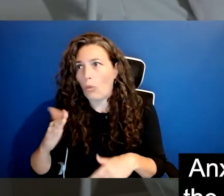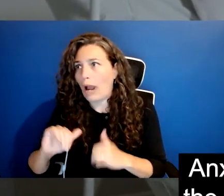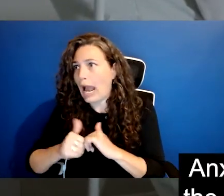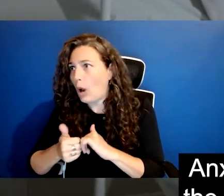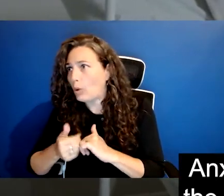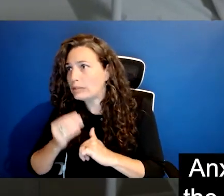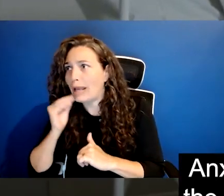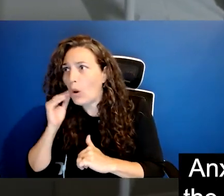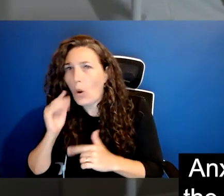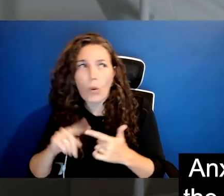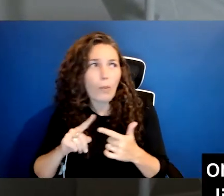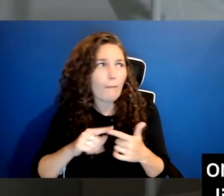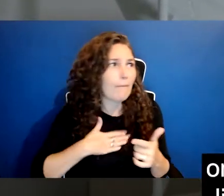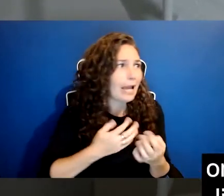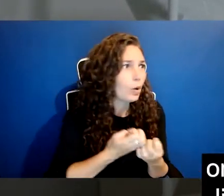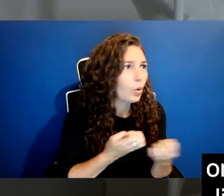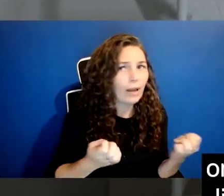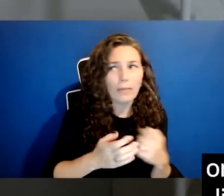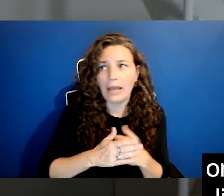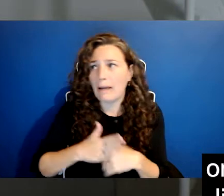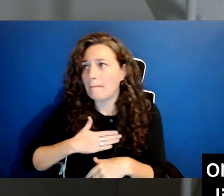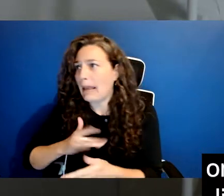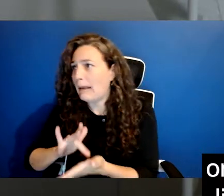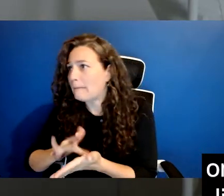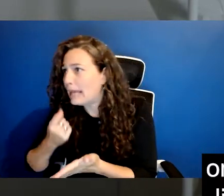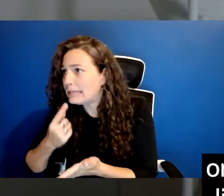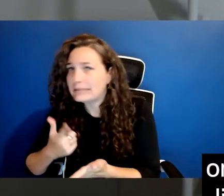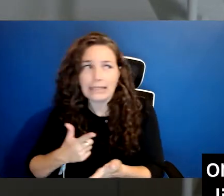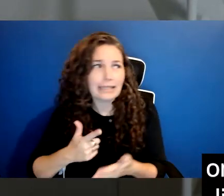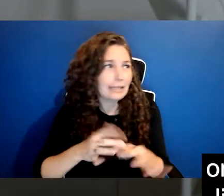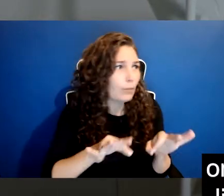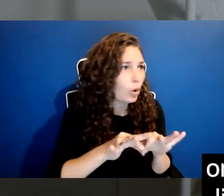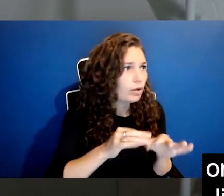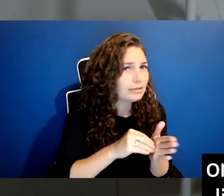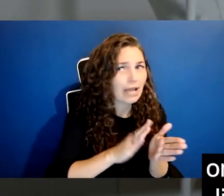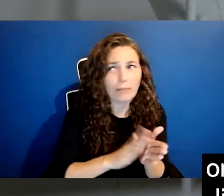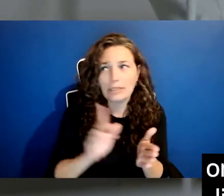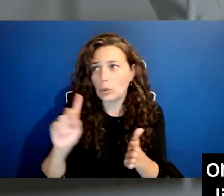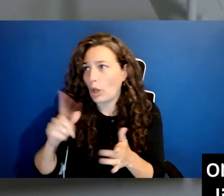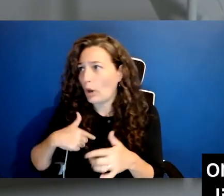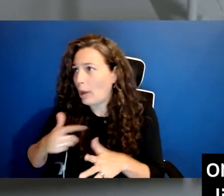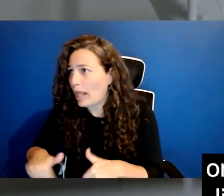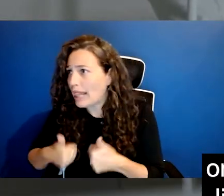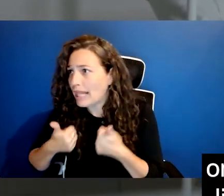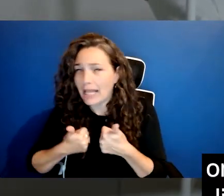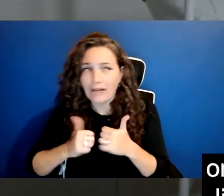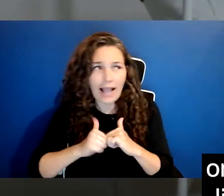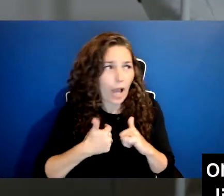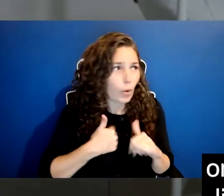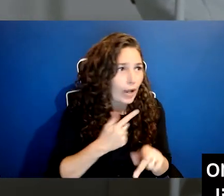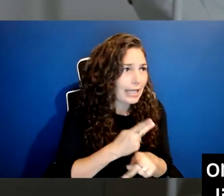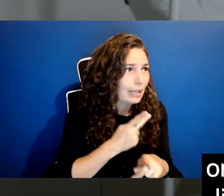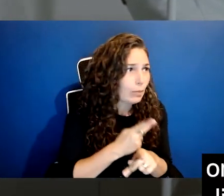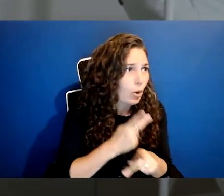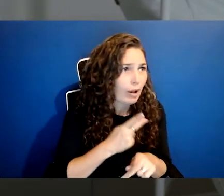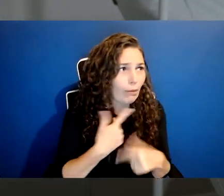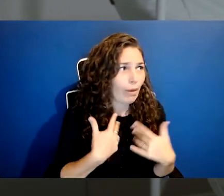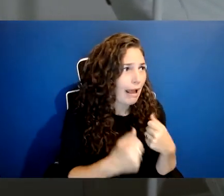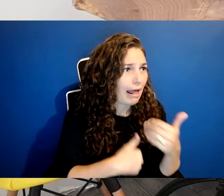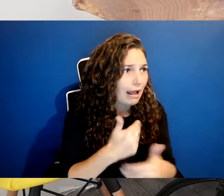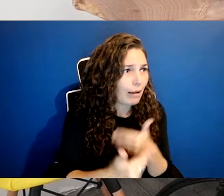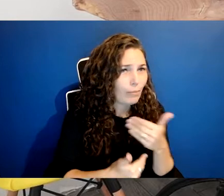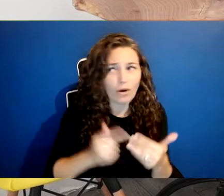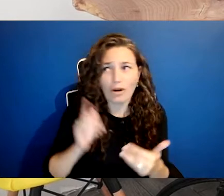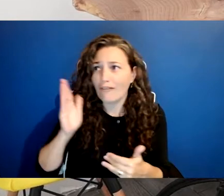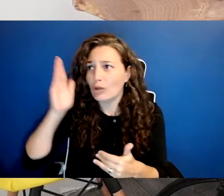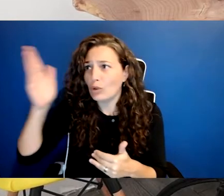equipment, medication, or important documents, where you will be living, how you can maintain your health,